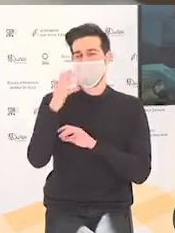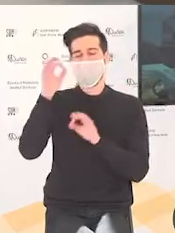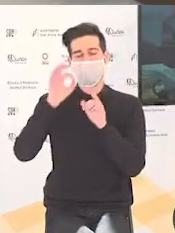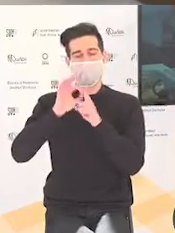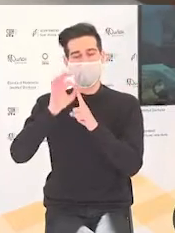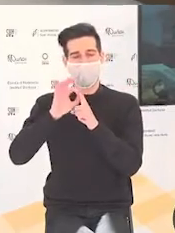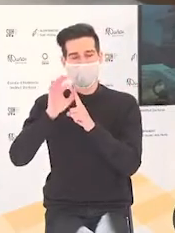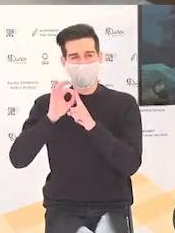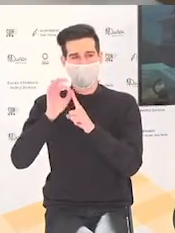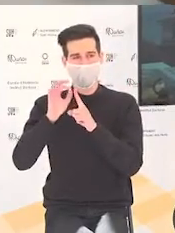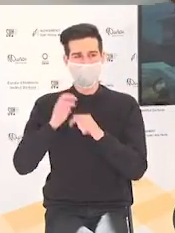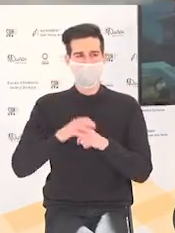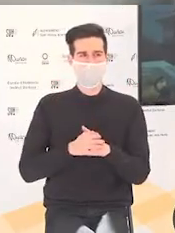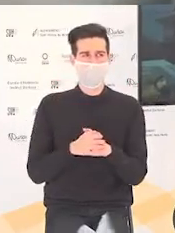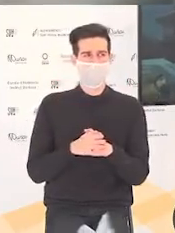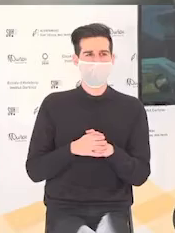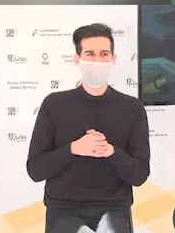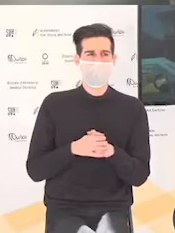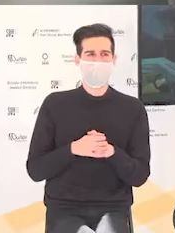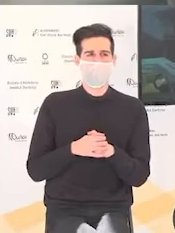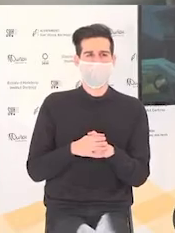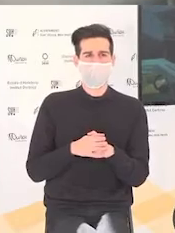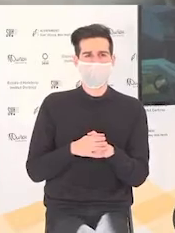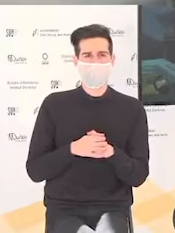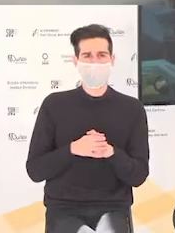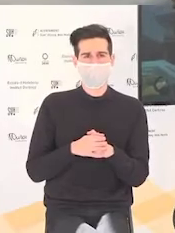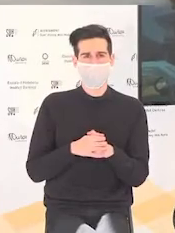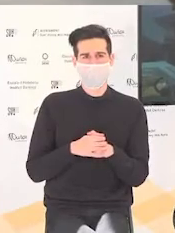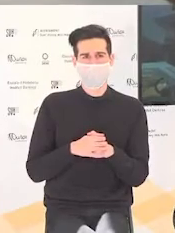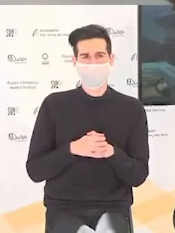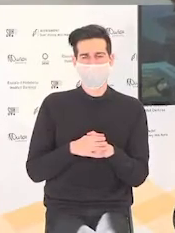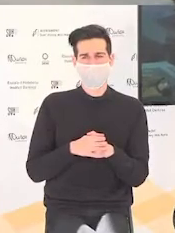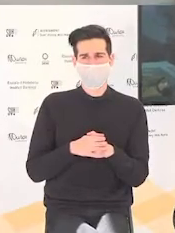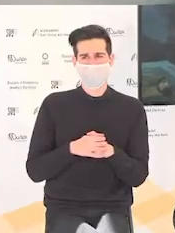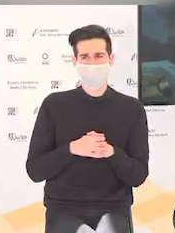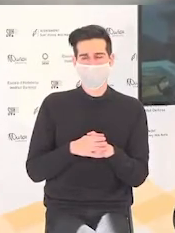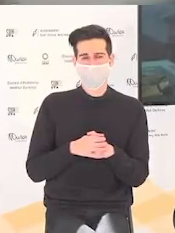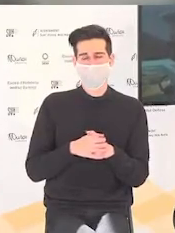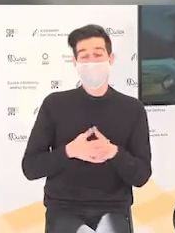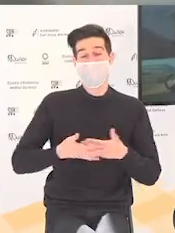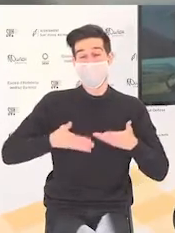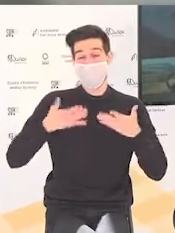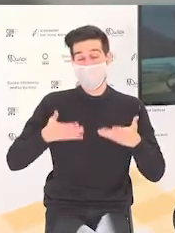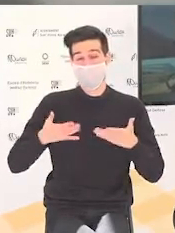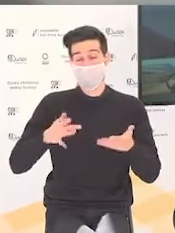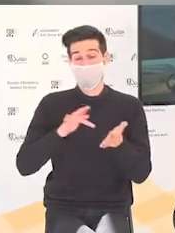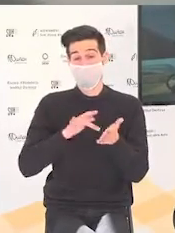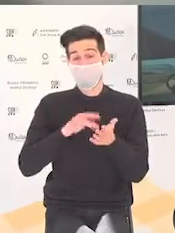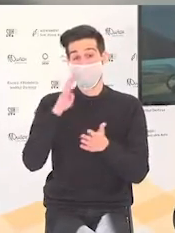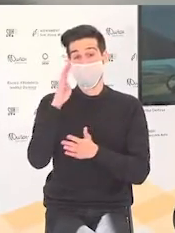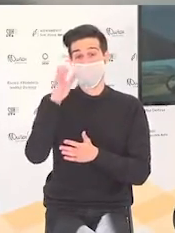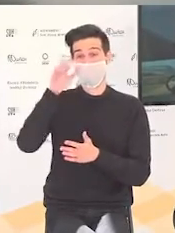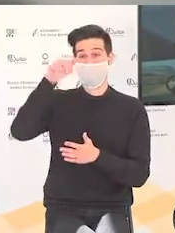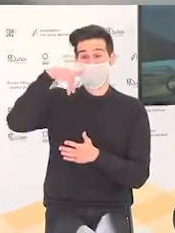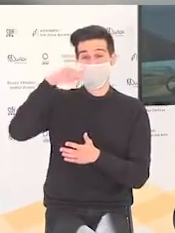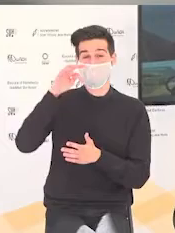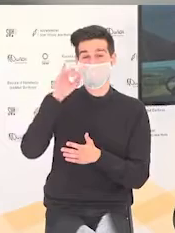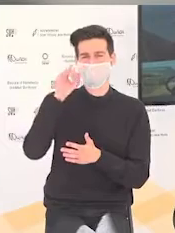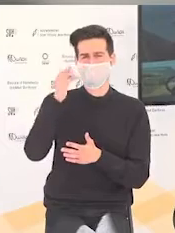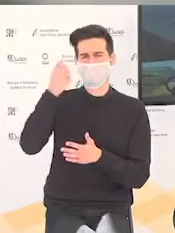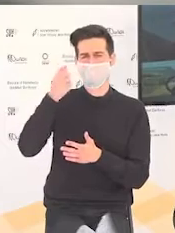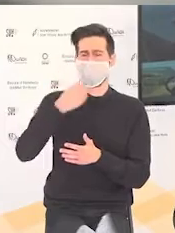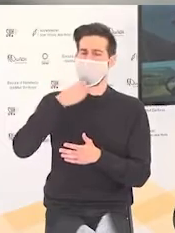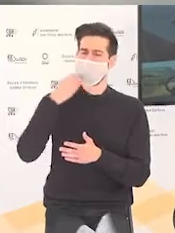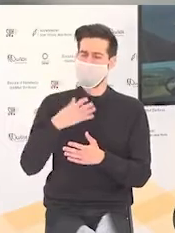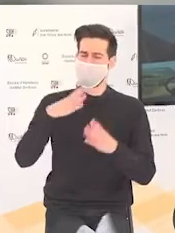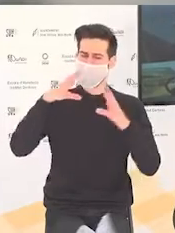That way my pectin is going to set, then I'm going to pour into the molds. Entonces es cuando tendré la pectina bien asentada y la podré verter en